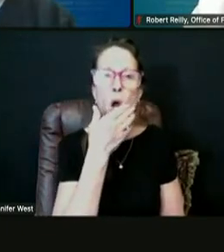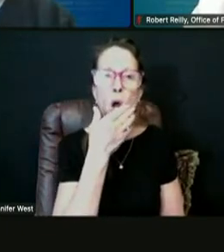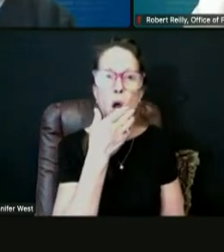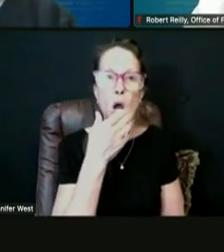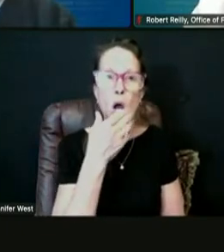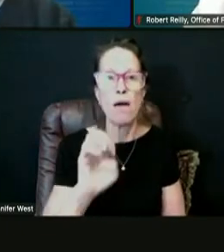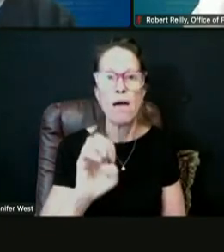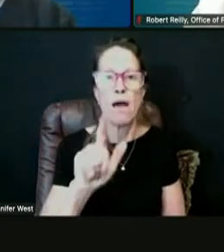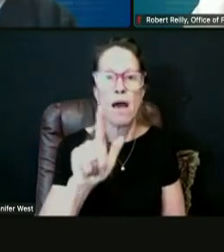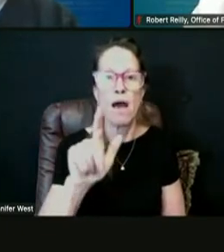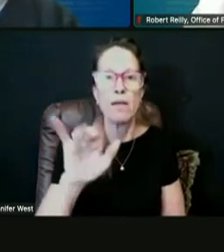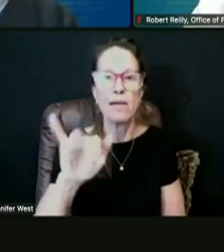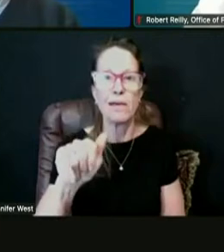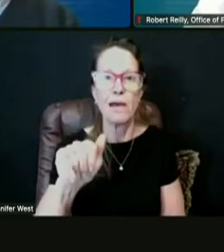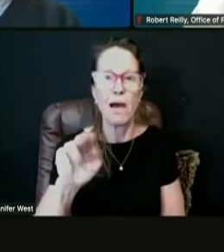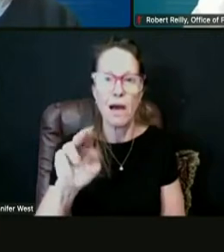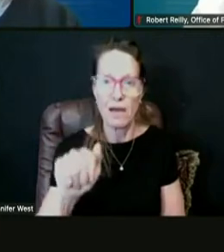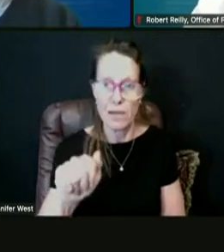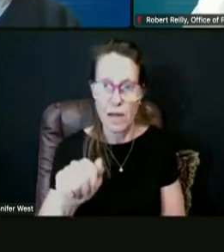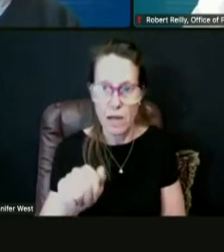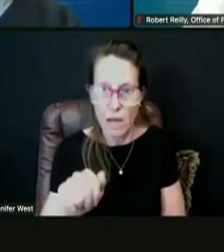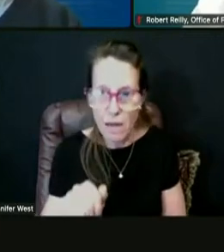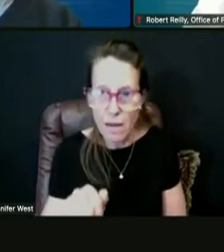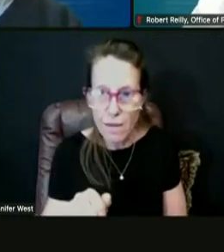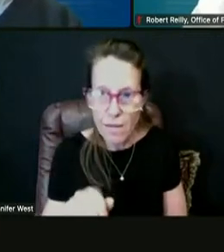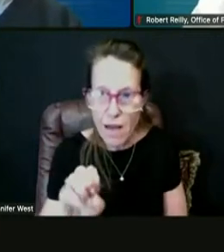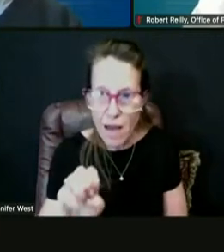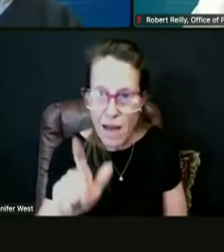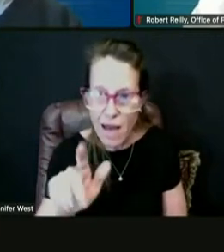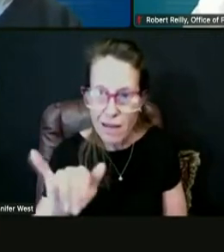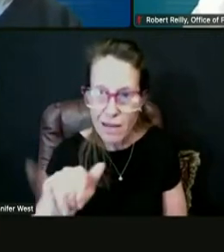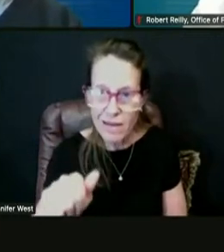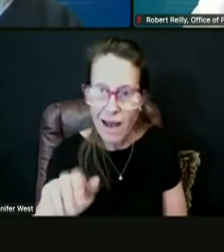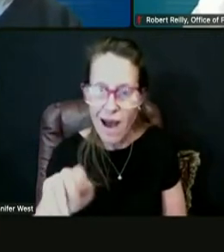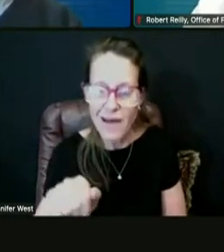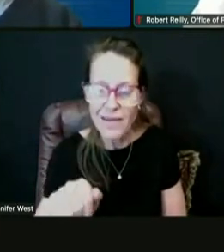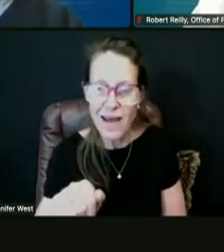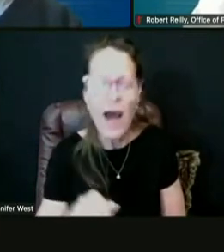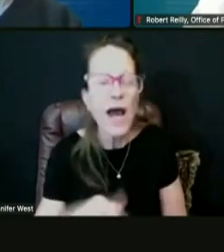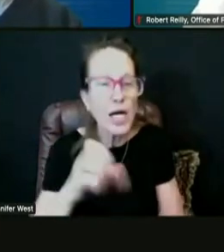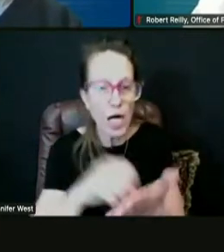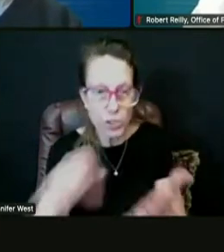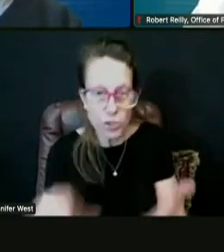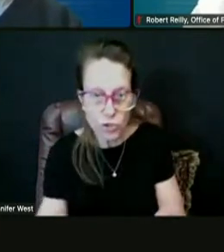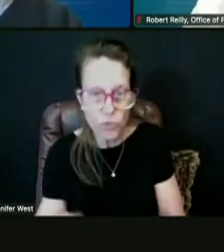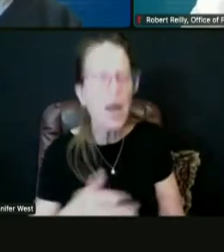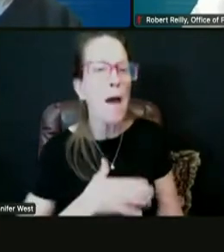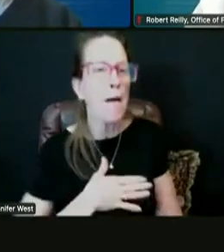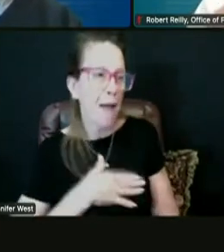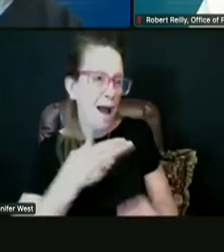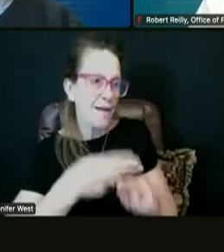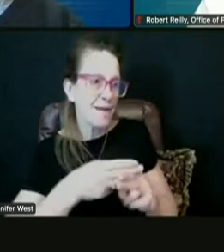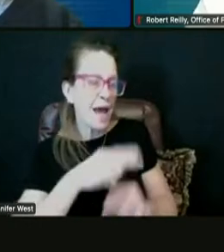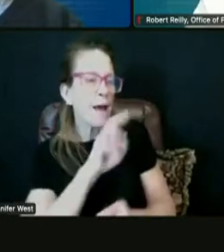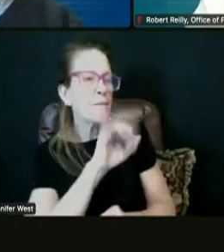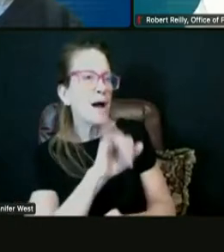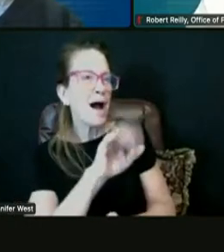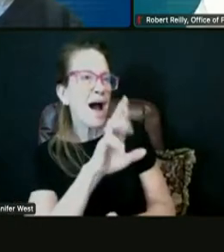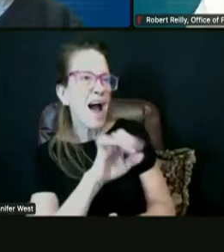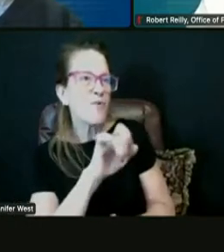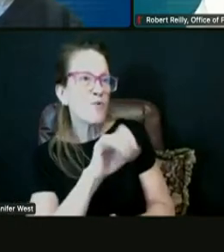us? Well, my mom's name is Eliana, but my name's Irene. I go to Slico